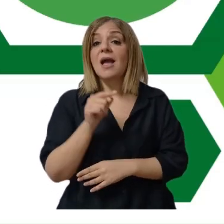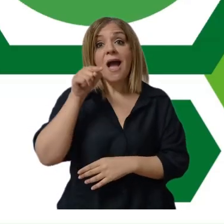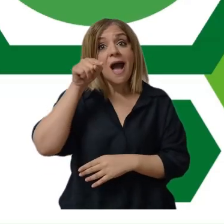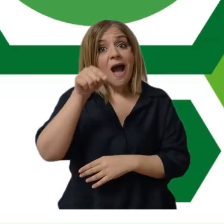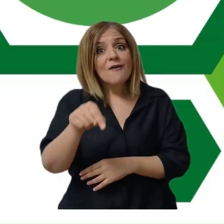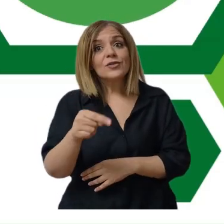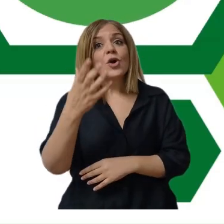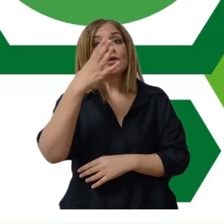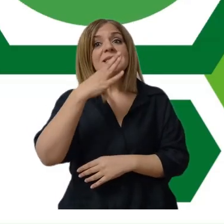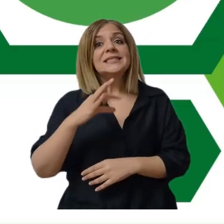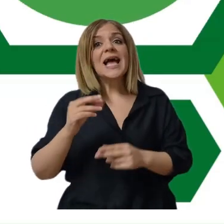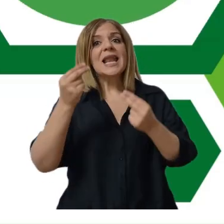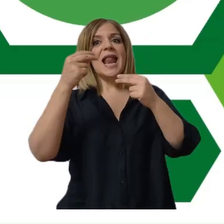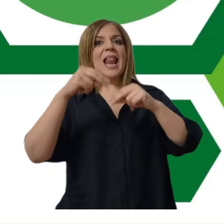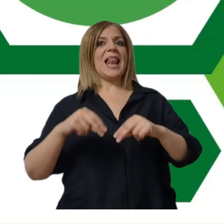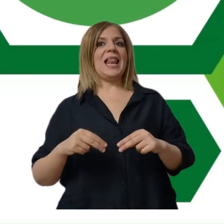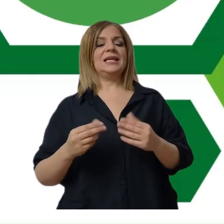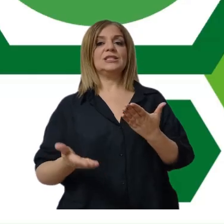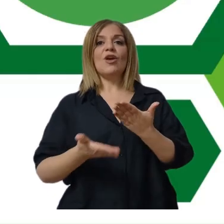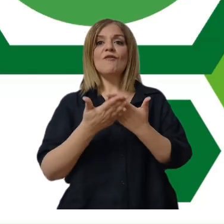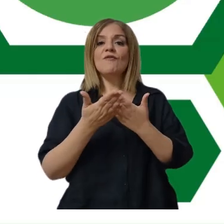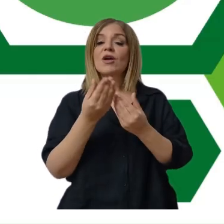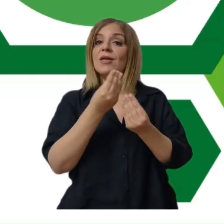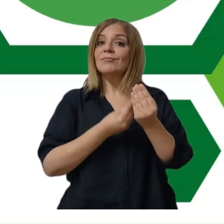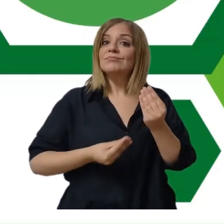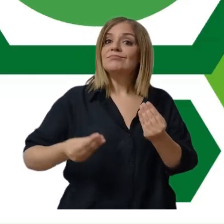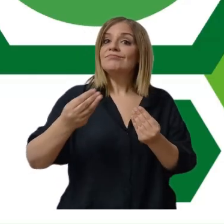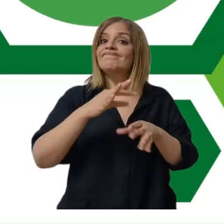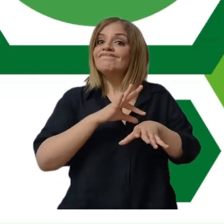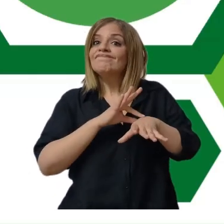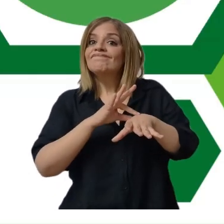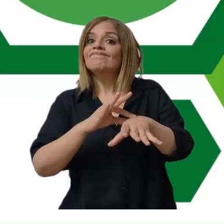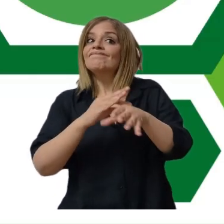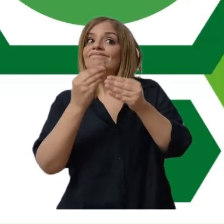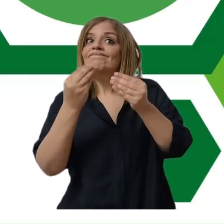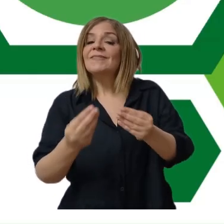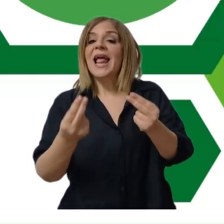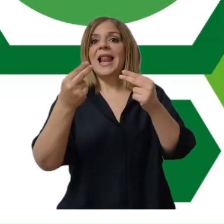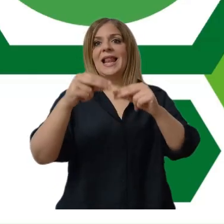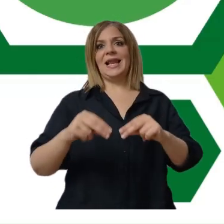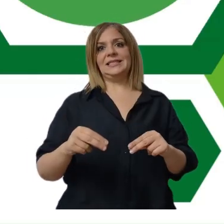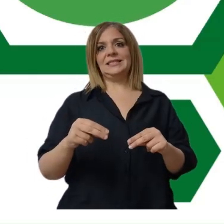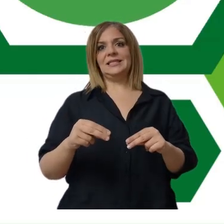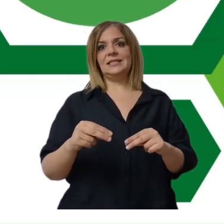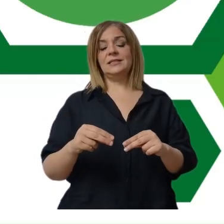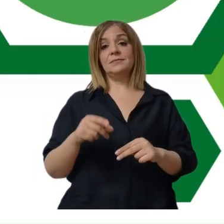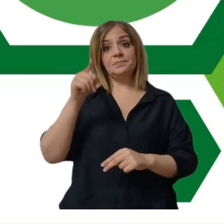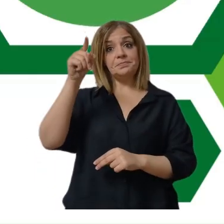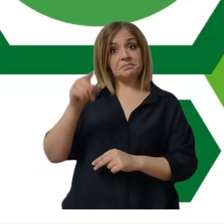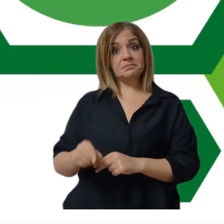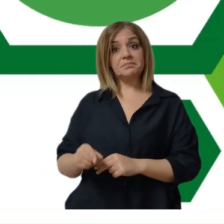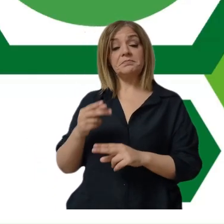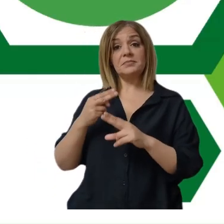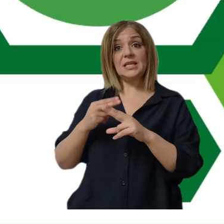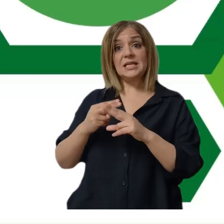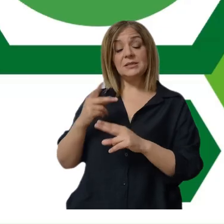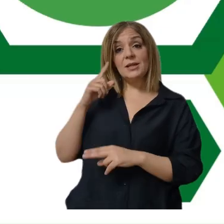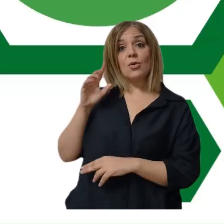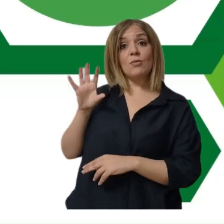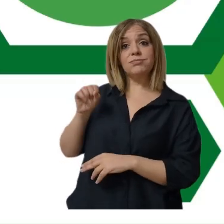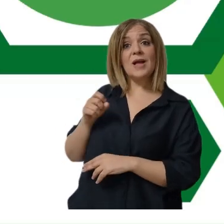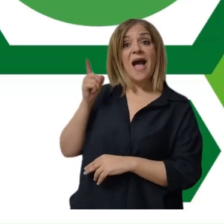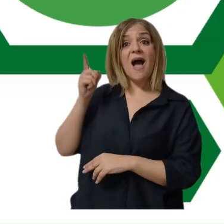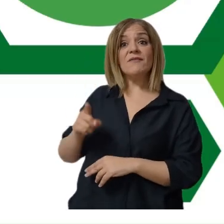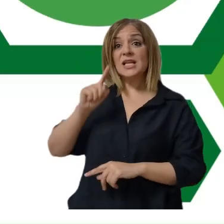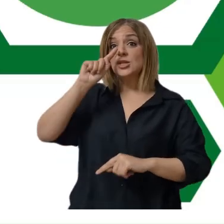one of the solutions in order to address these challenges. So you can understand why